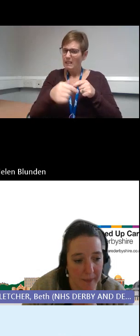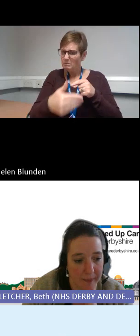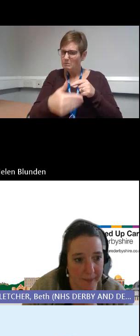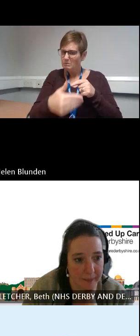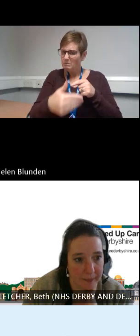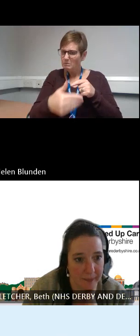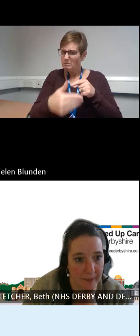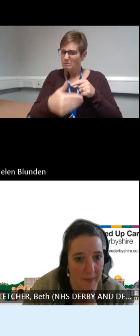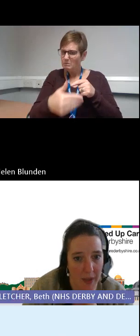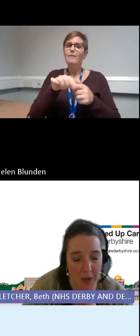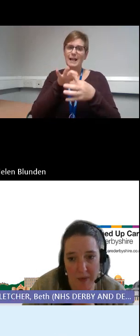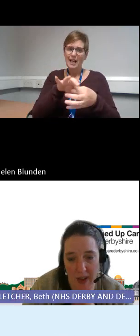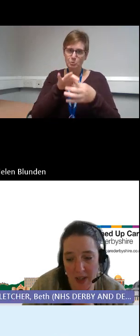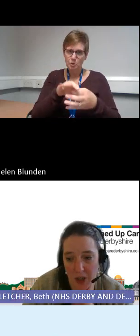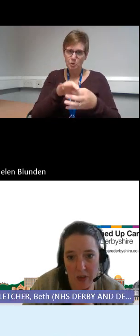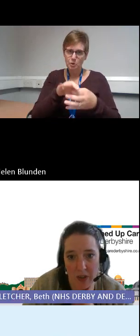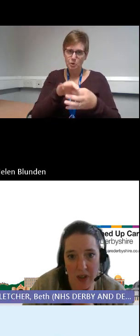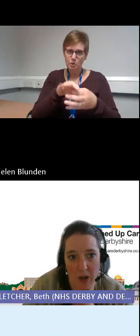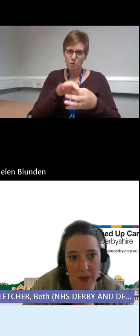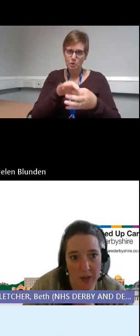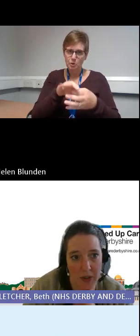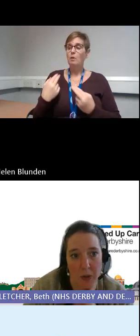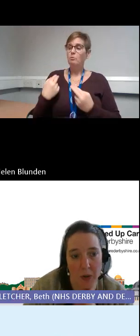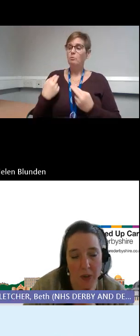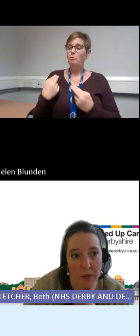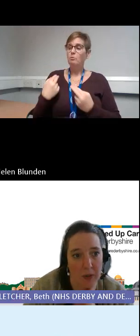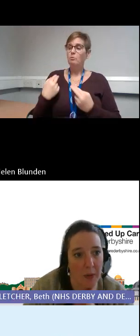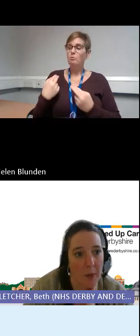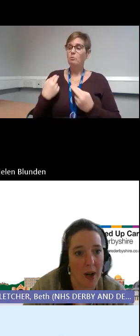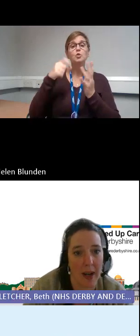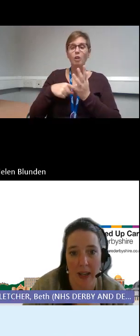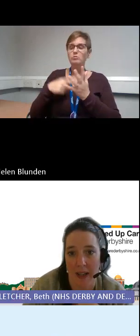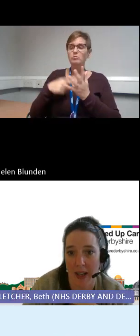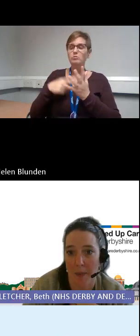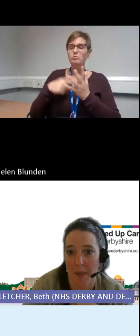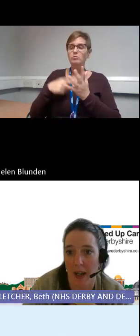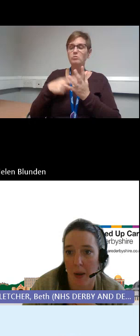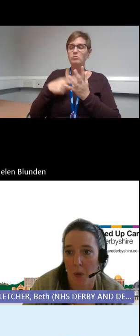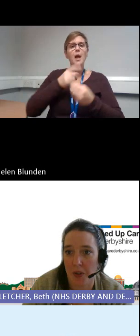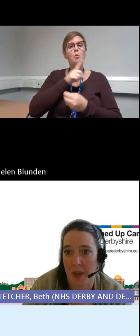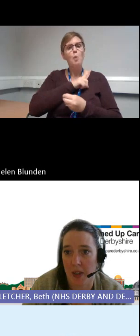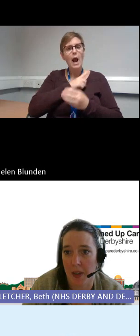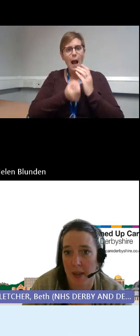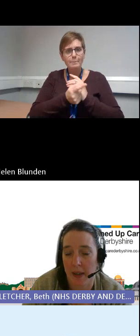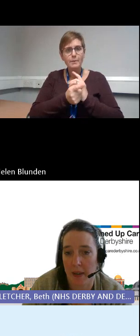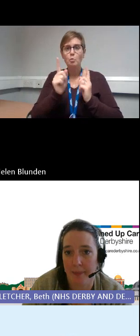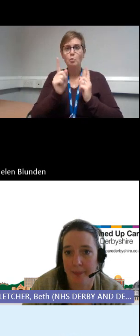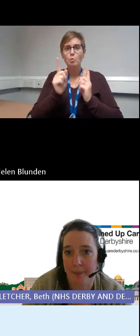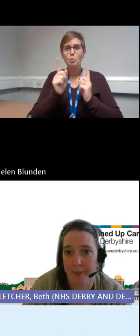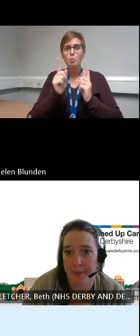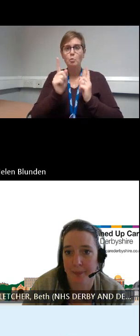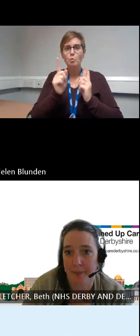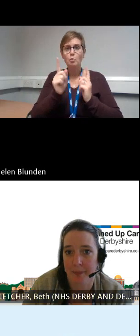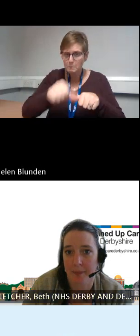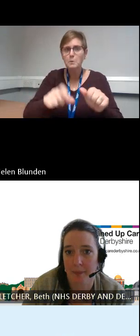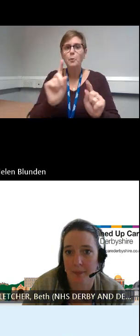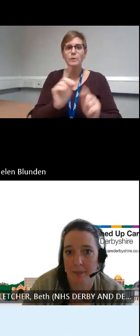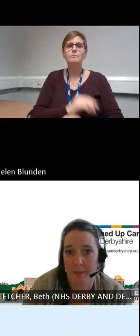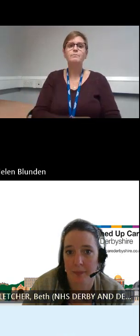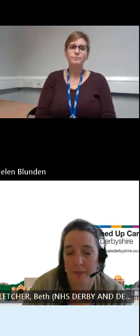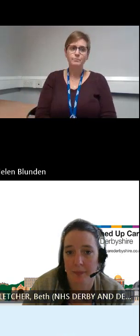engagement. So if I hand over to Scott to talk through why it is happening and what are we doing.